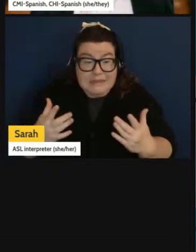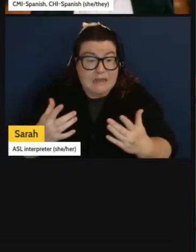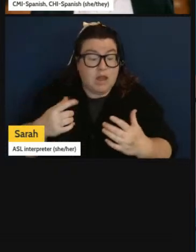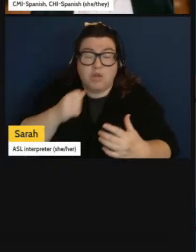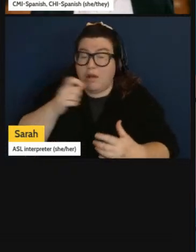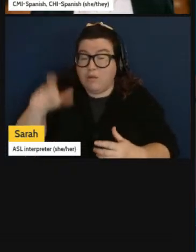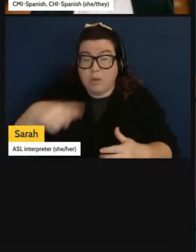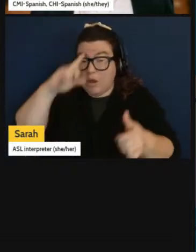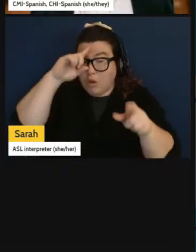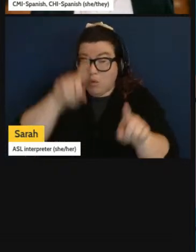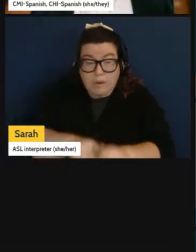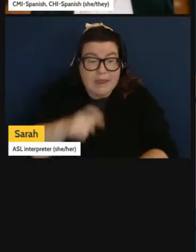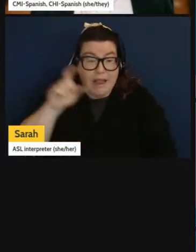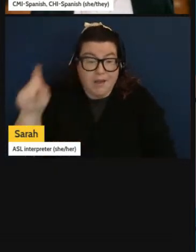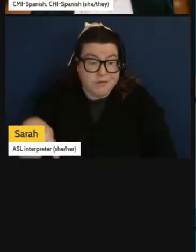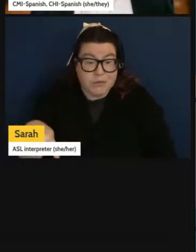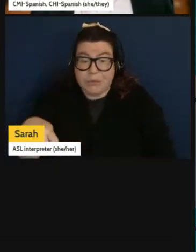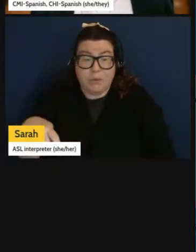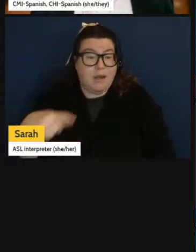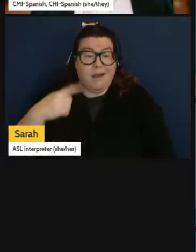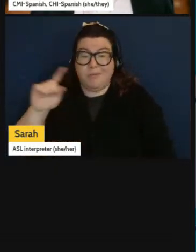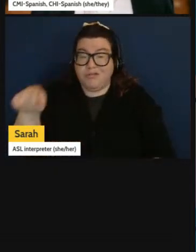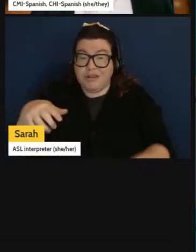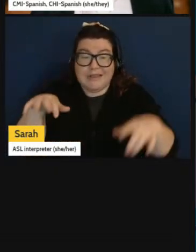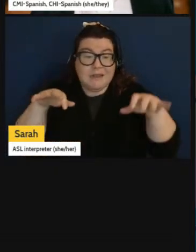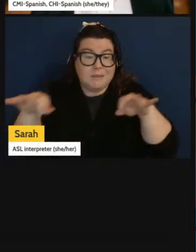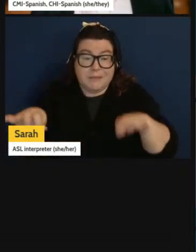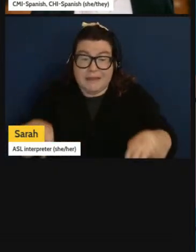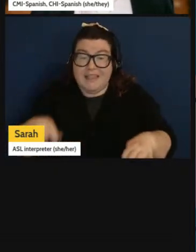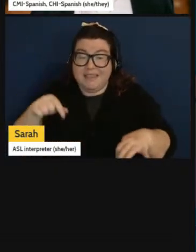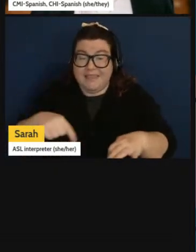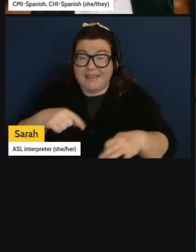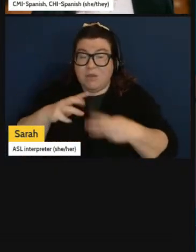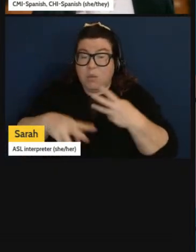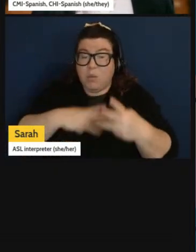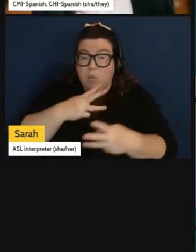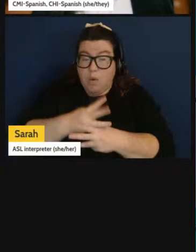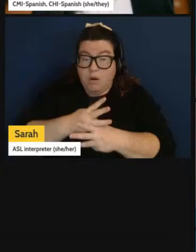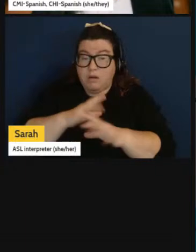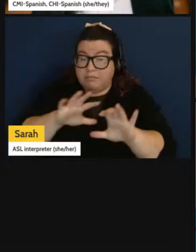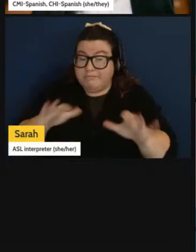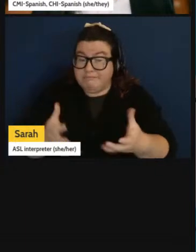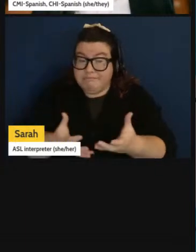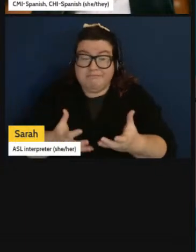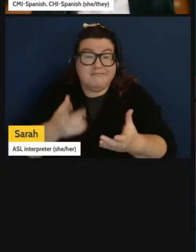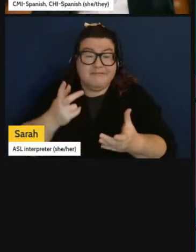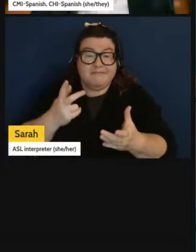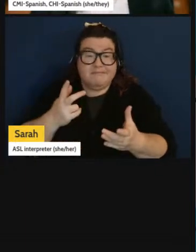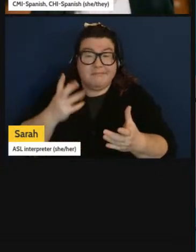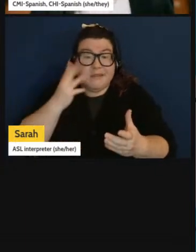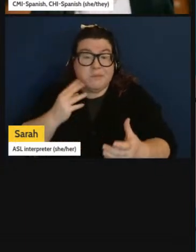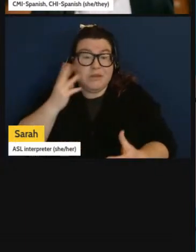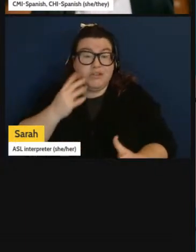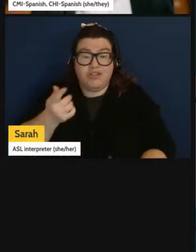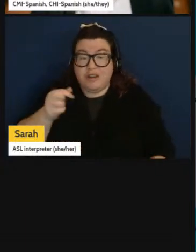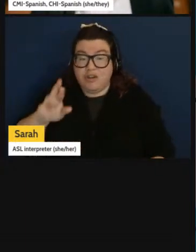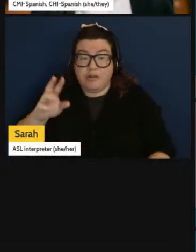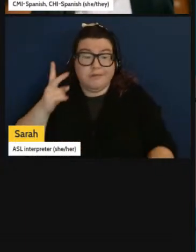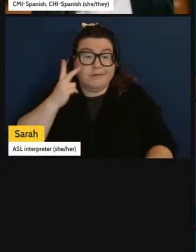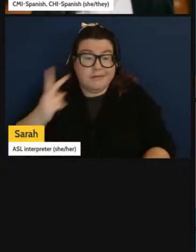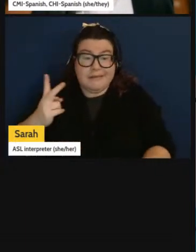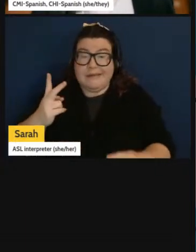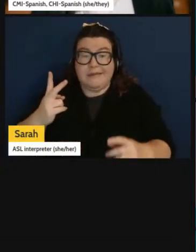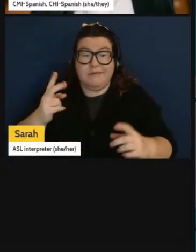to agree with it. I'm just explaining how many people in this world see gender and have seen gender for thousands of years.